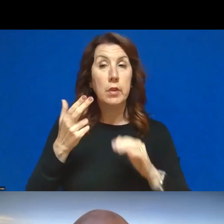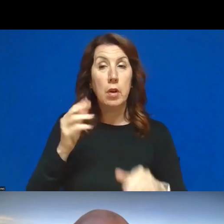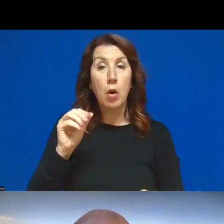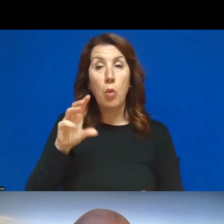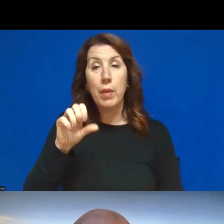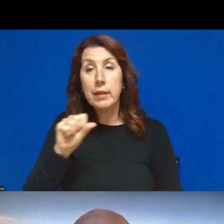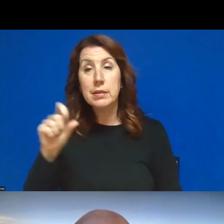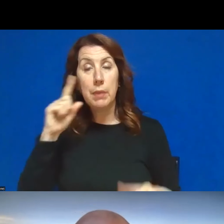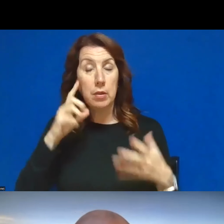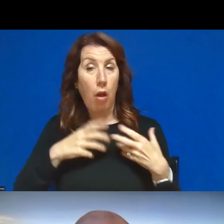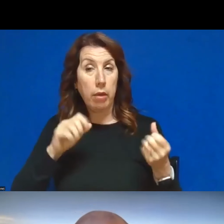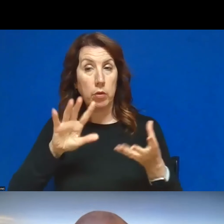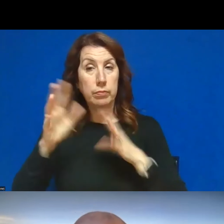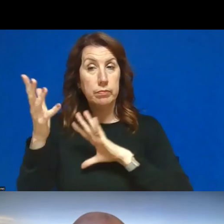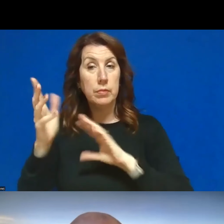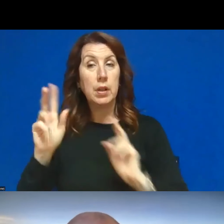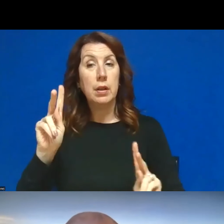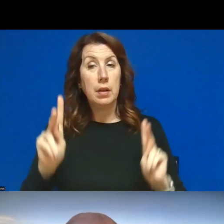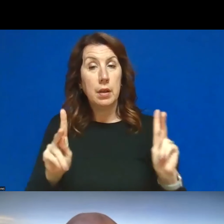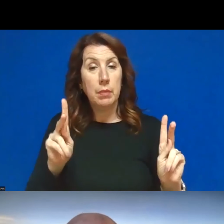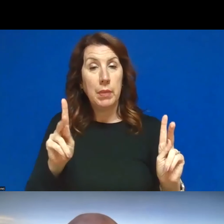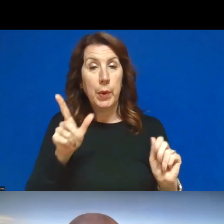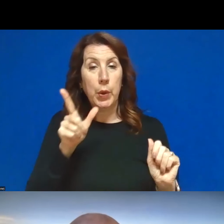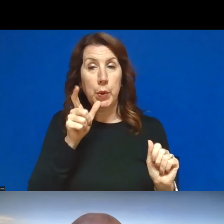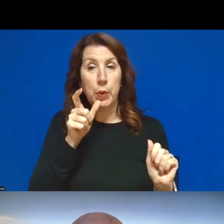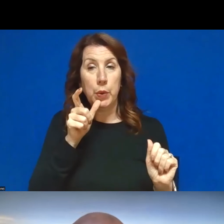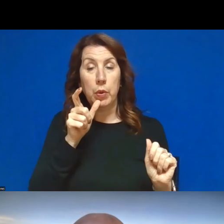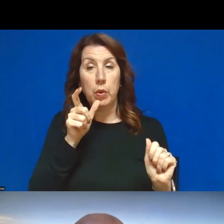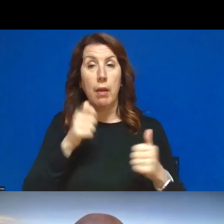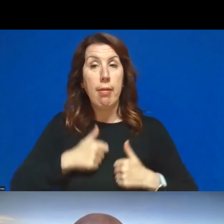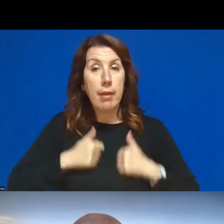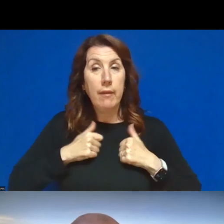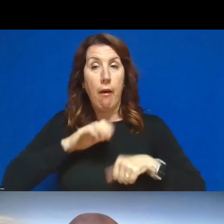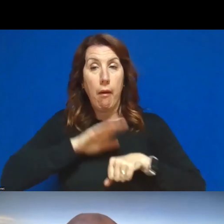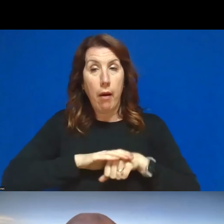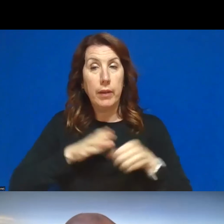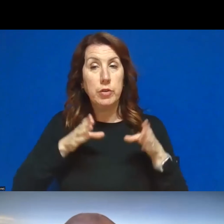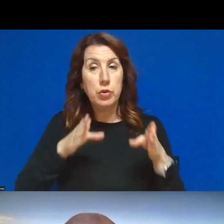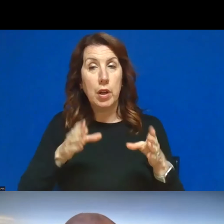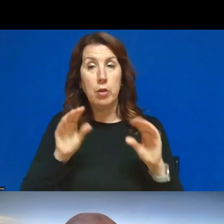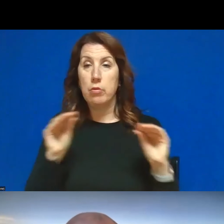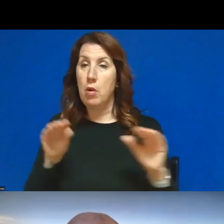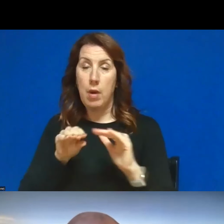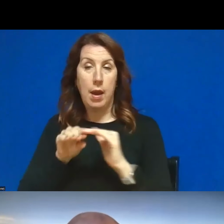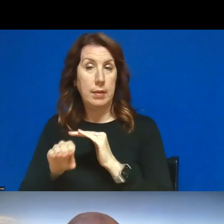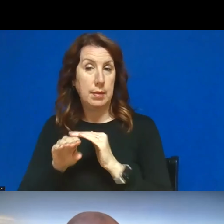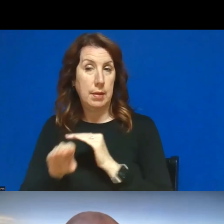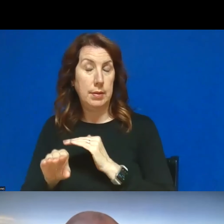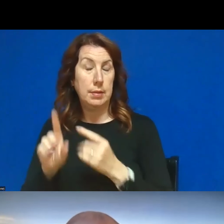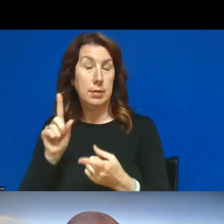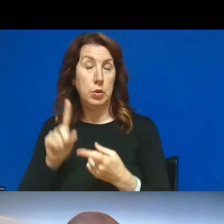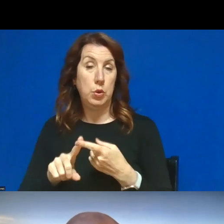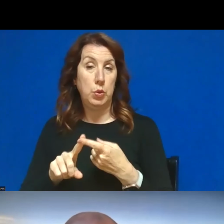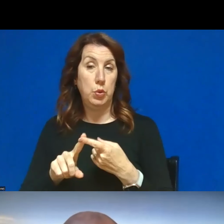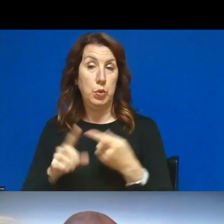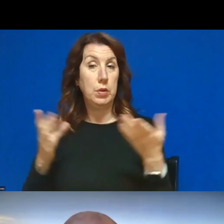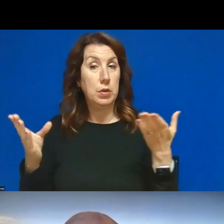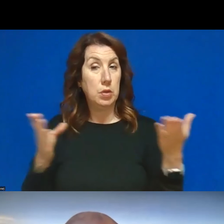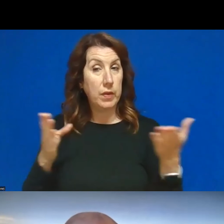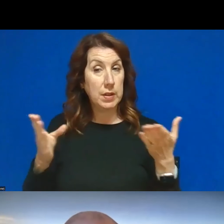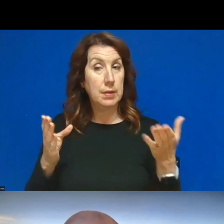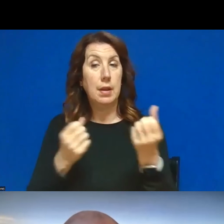terms of people who are on the streets, who do not have access to the services